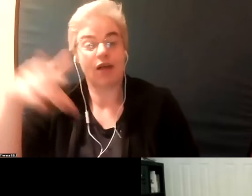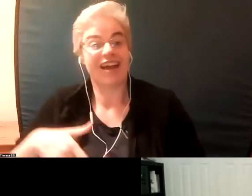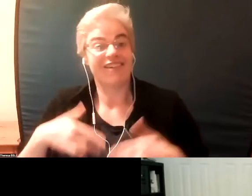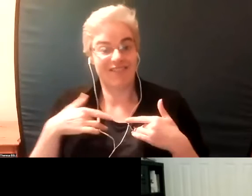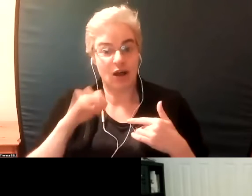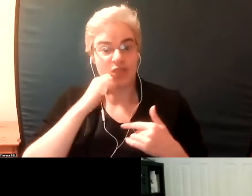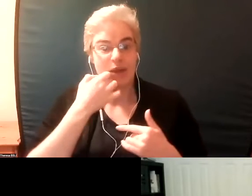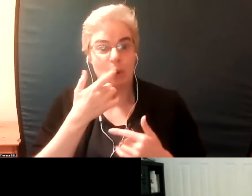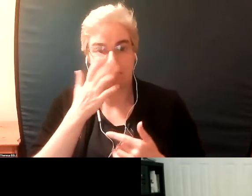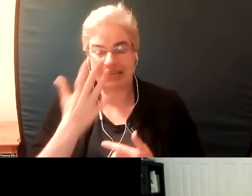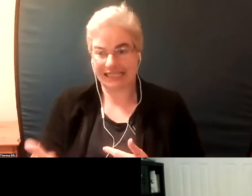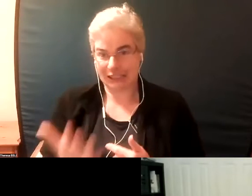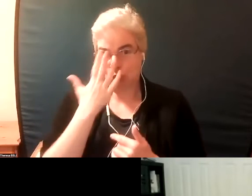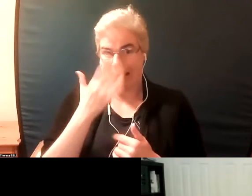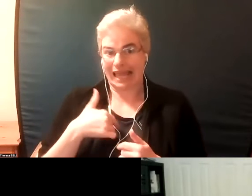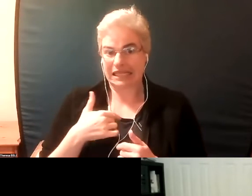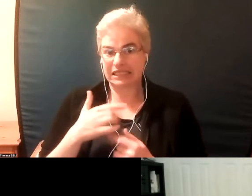would be humiliated.